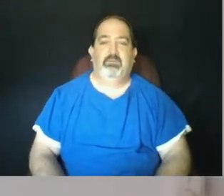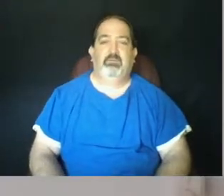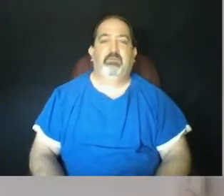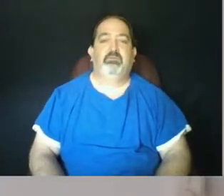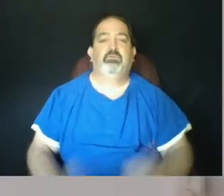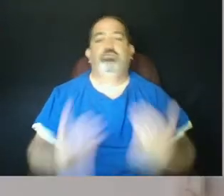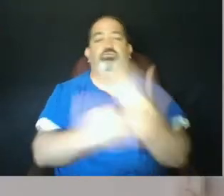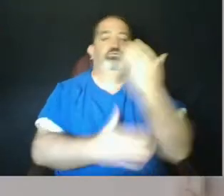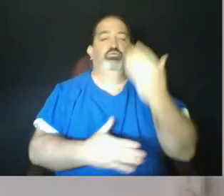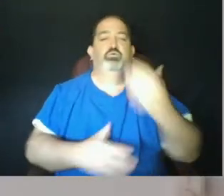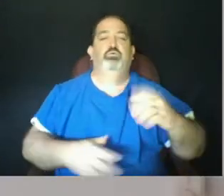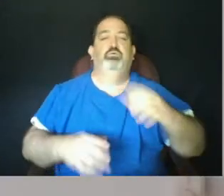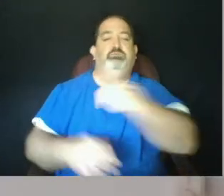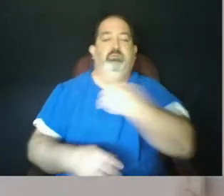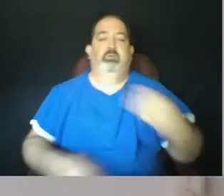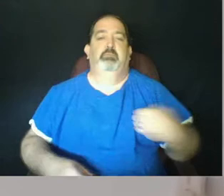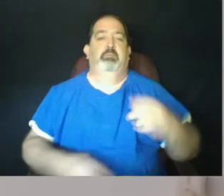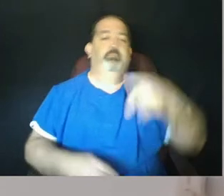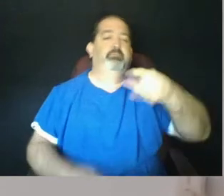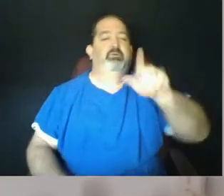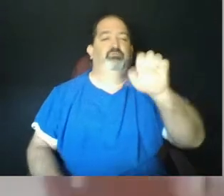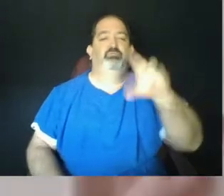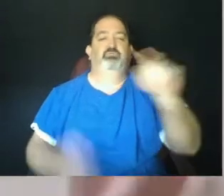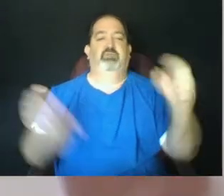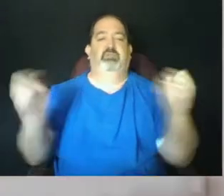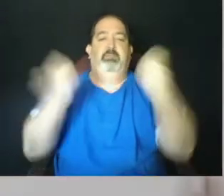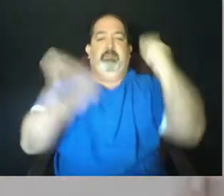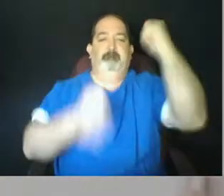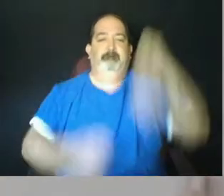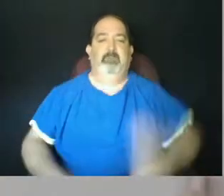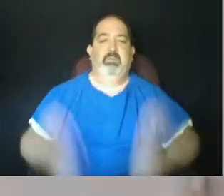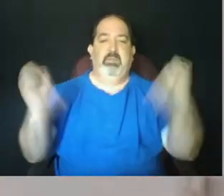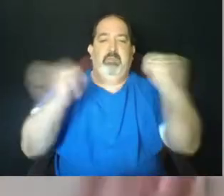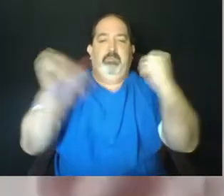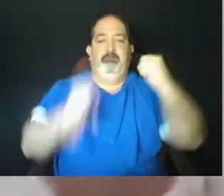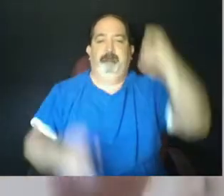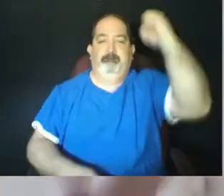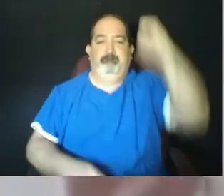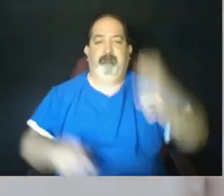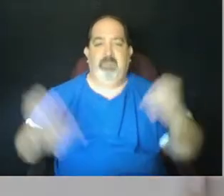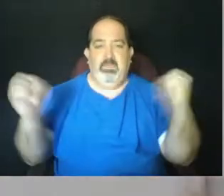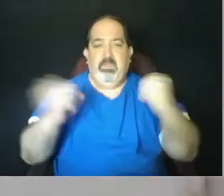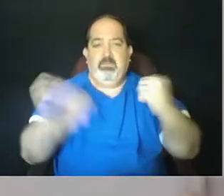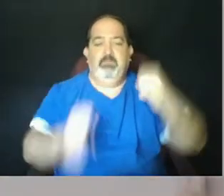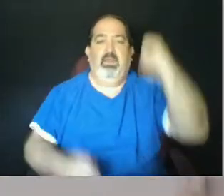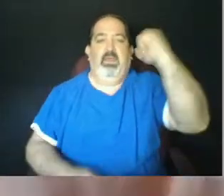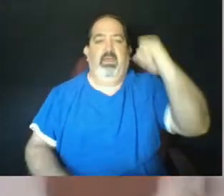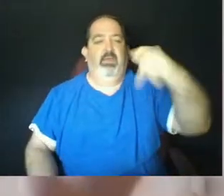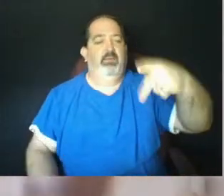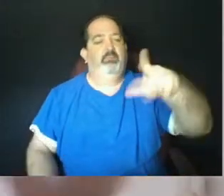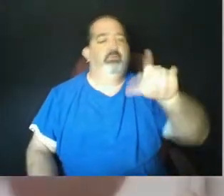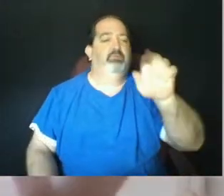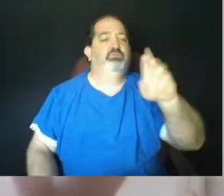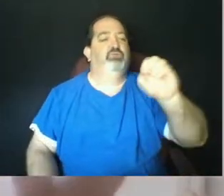For the newest companion of the Pillars of Poseidon, hip hip, hip hip, hip hip.